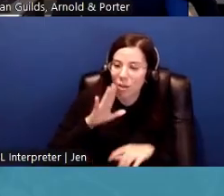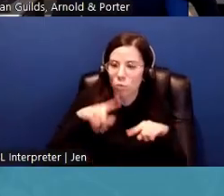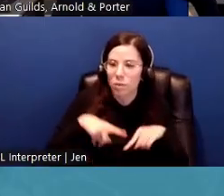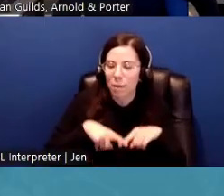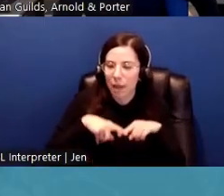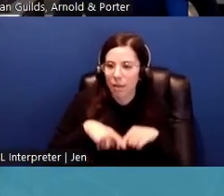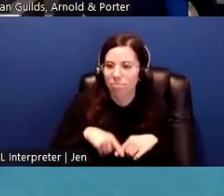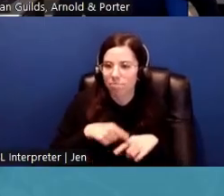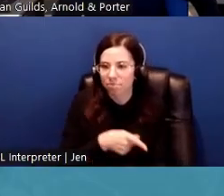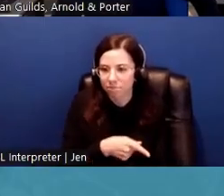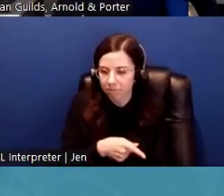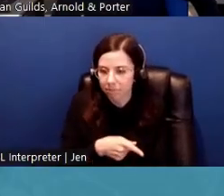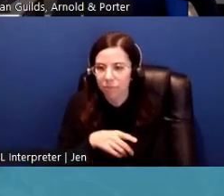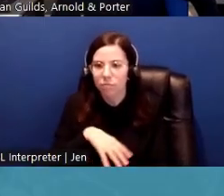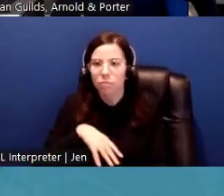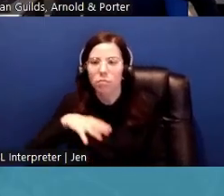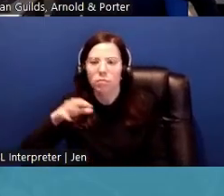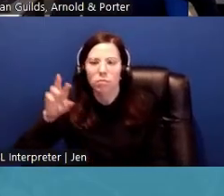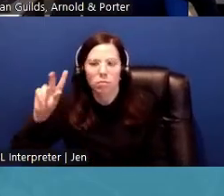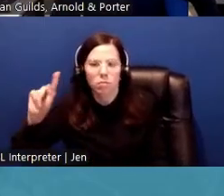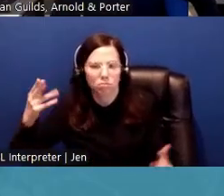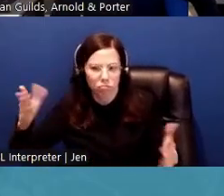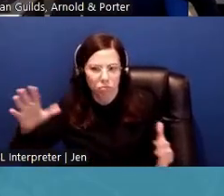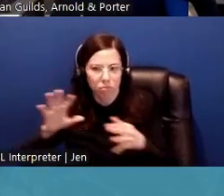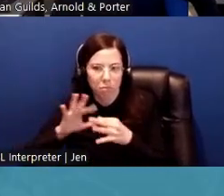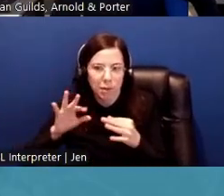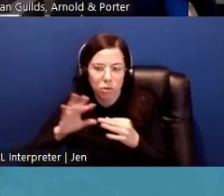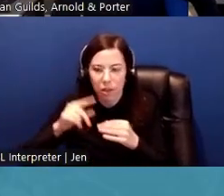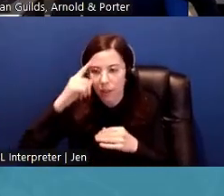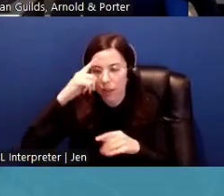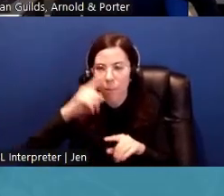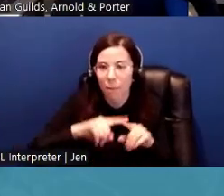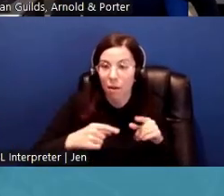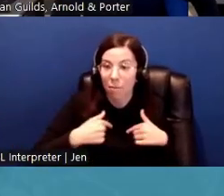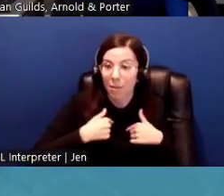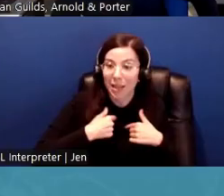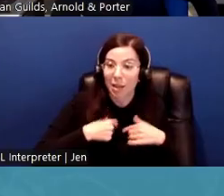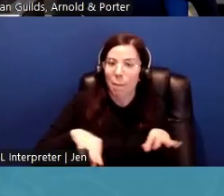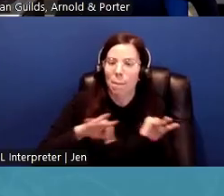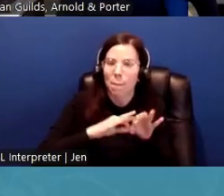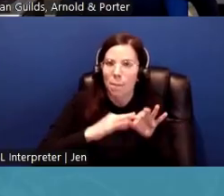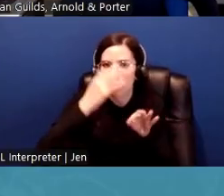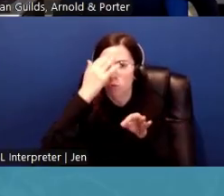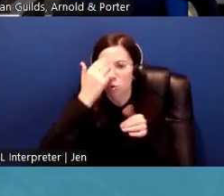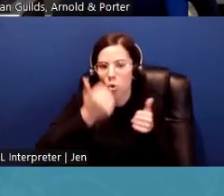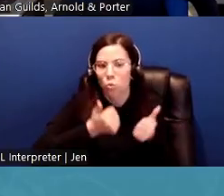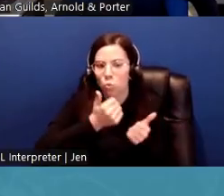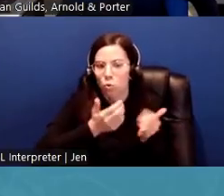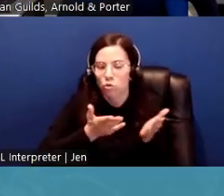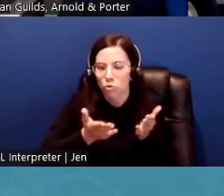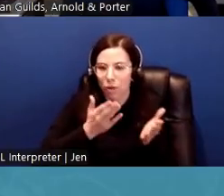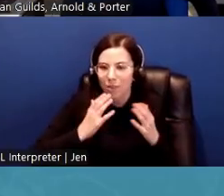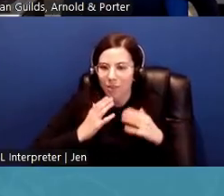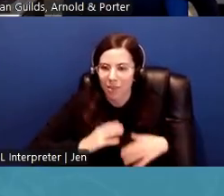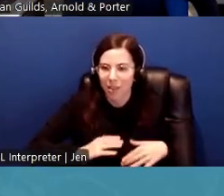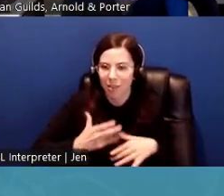most important, Ruth may have mentioned this, but to me, the most important thing is for you to have a handle on what services your client is receiving, is it